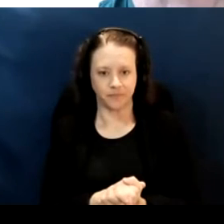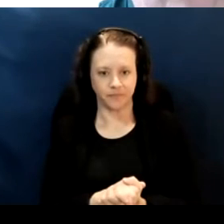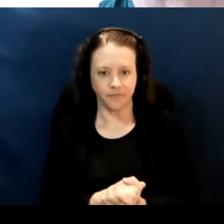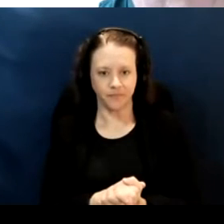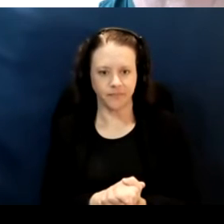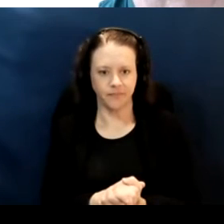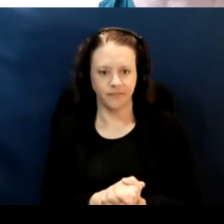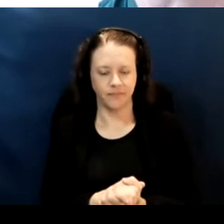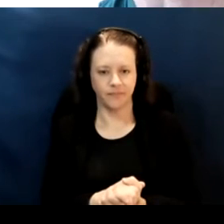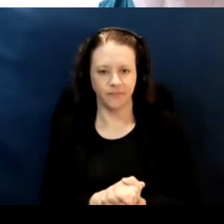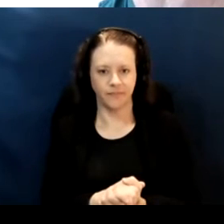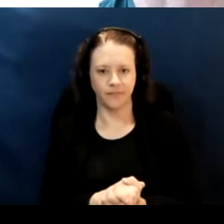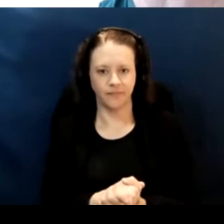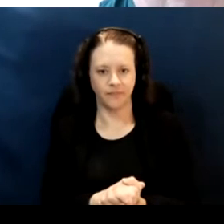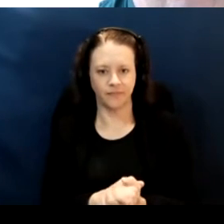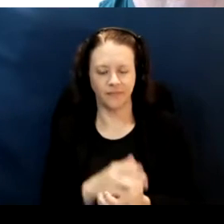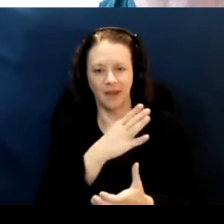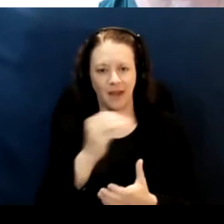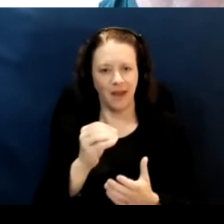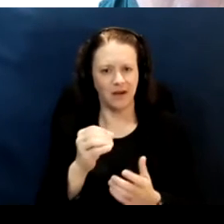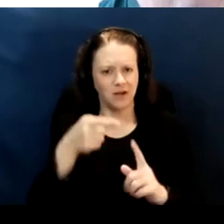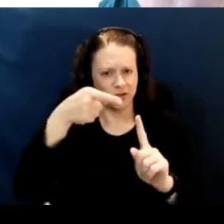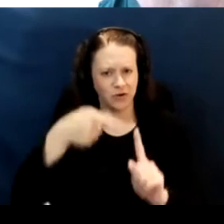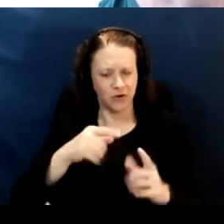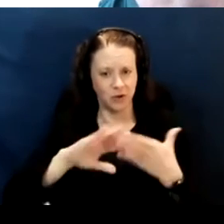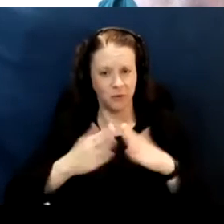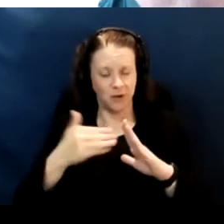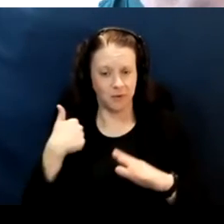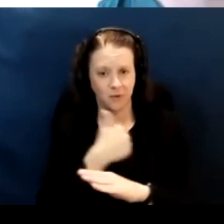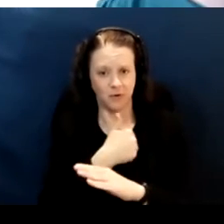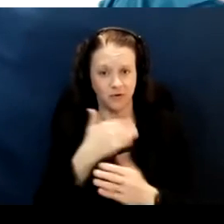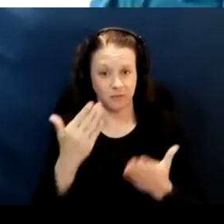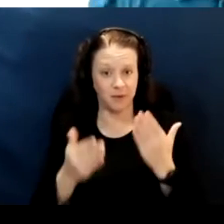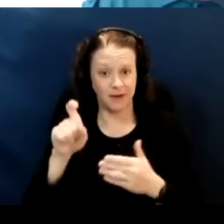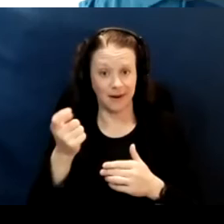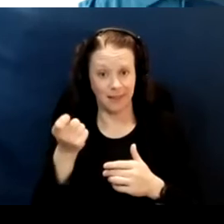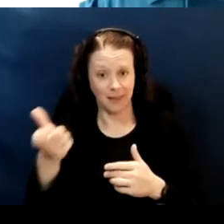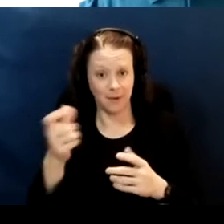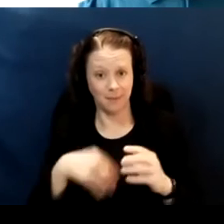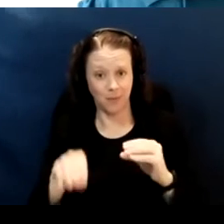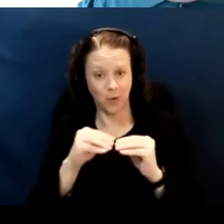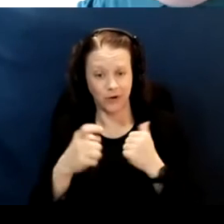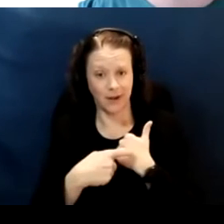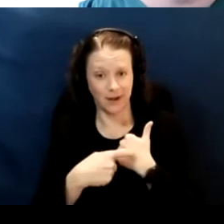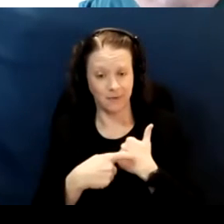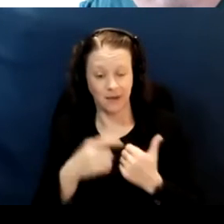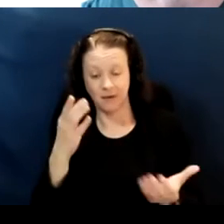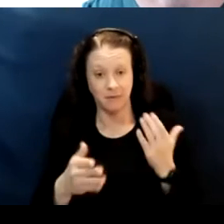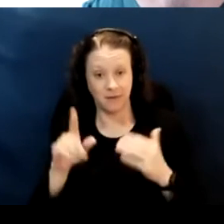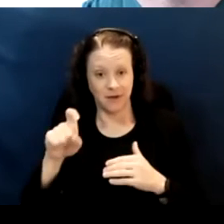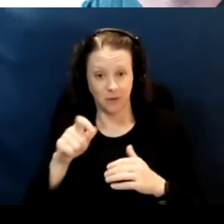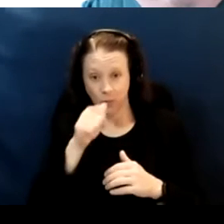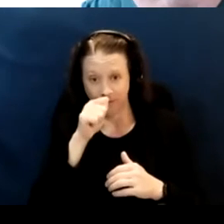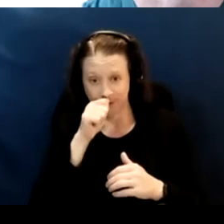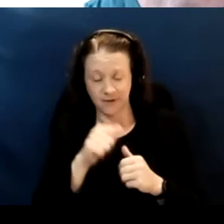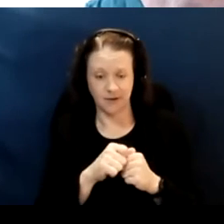And that certain community members may need a little bit more time. They may need privacy,